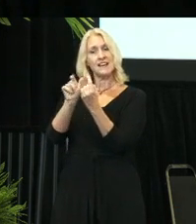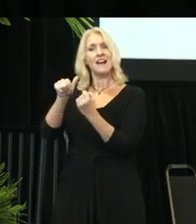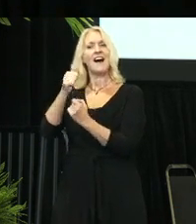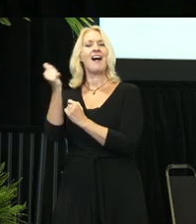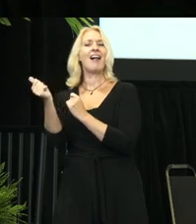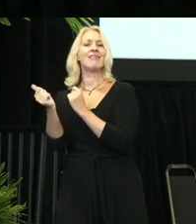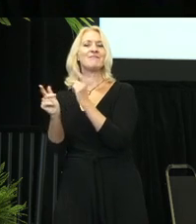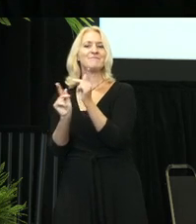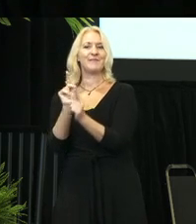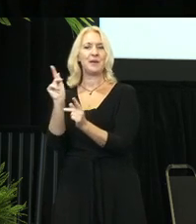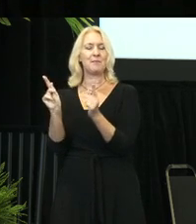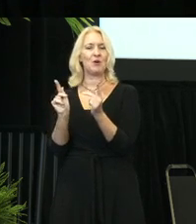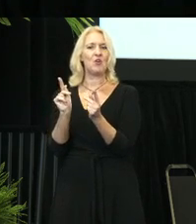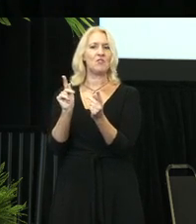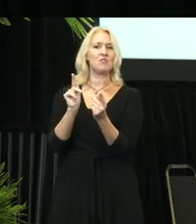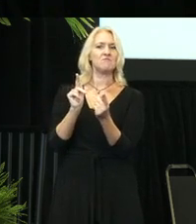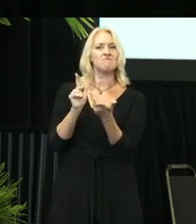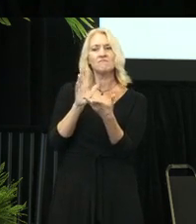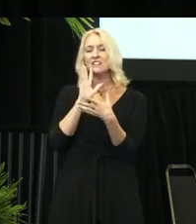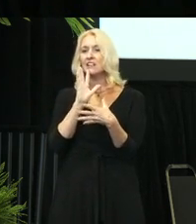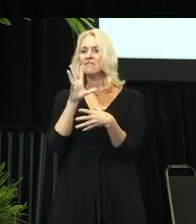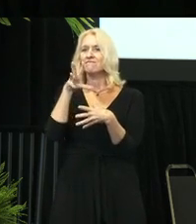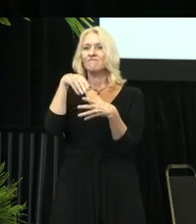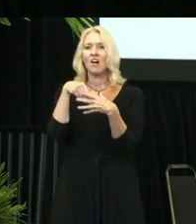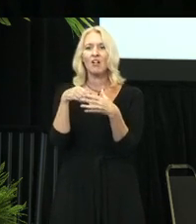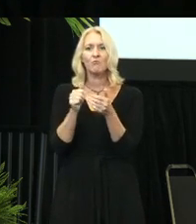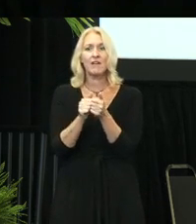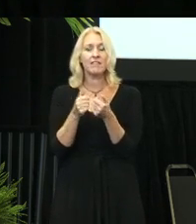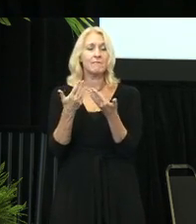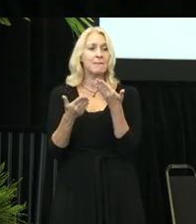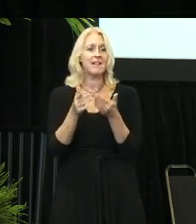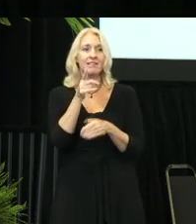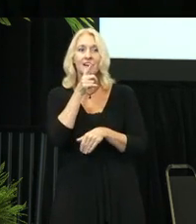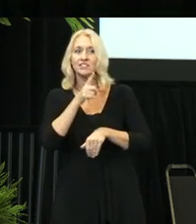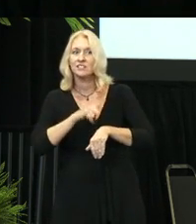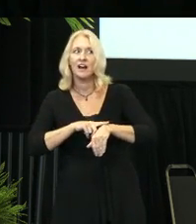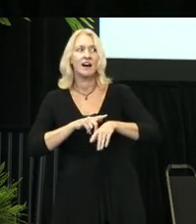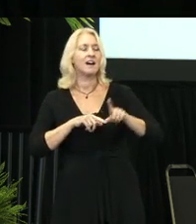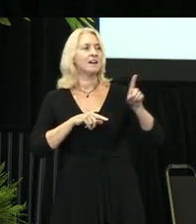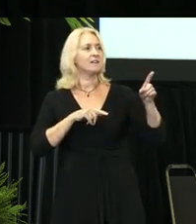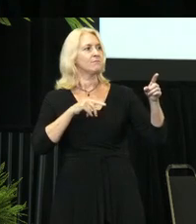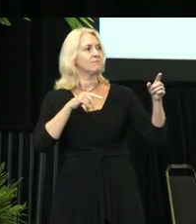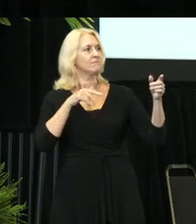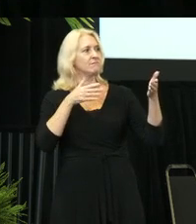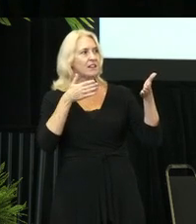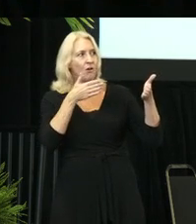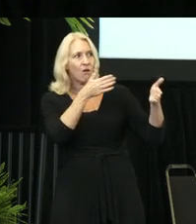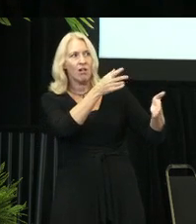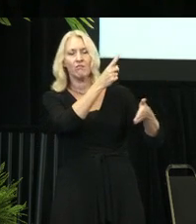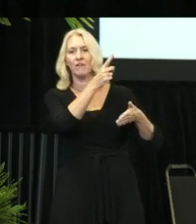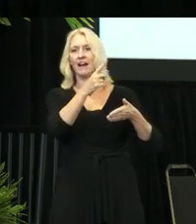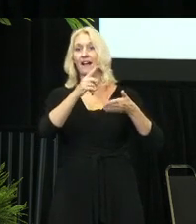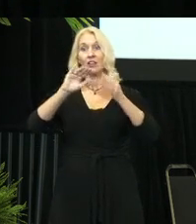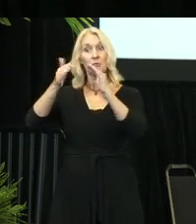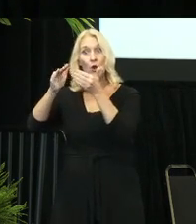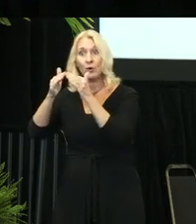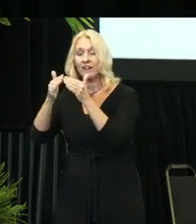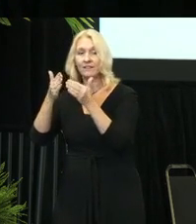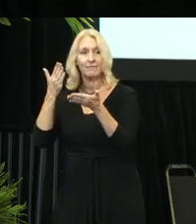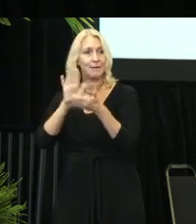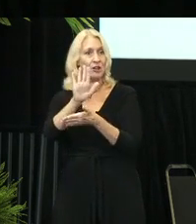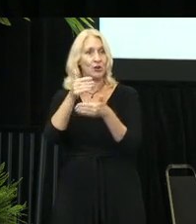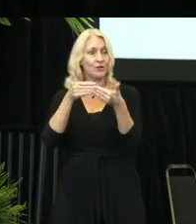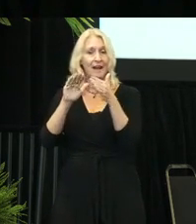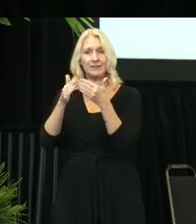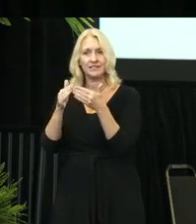with, in the hallways, over lunch, in the community, in our neighborhoods. Eat